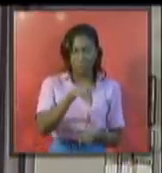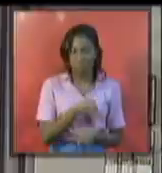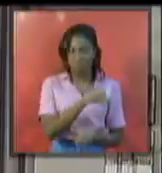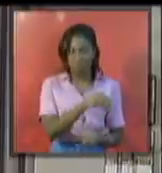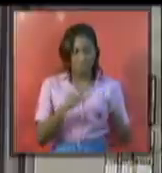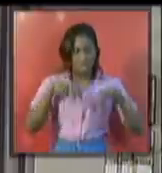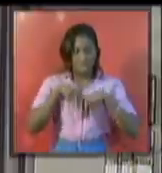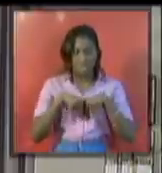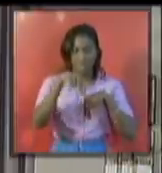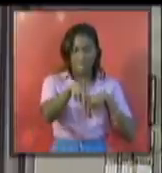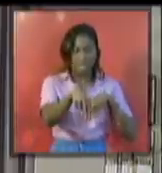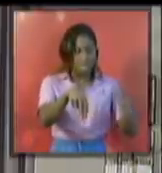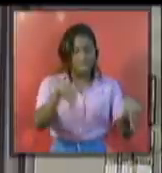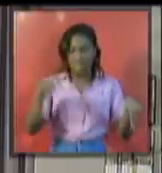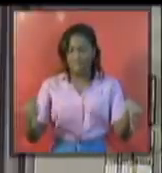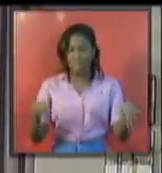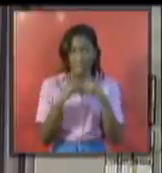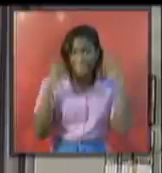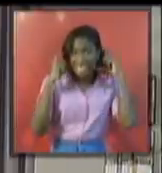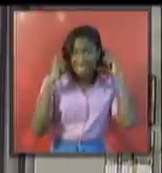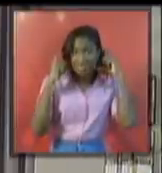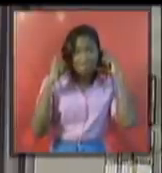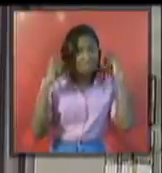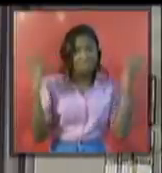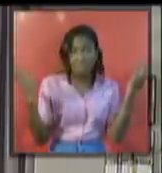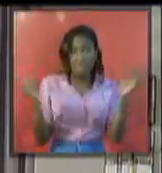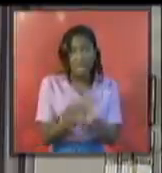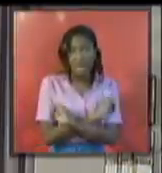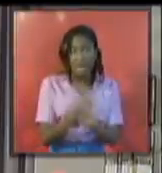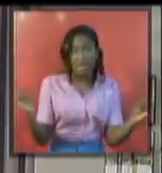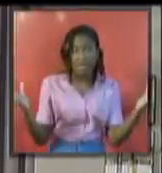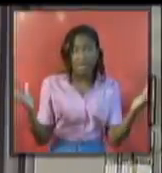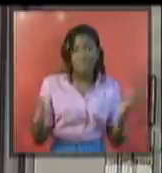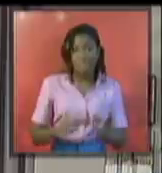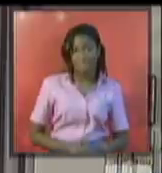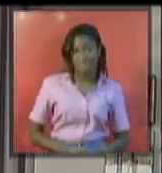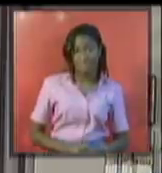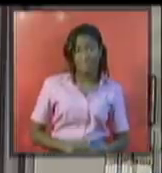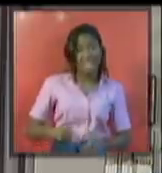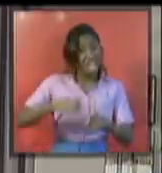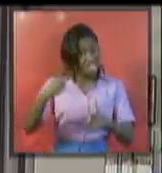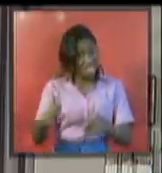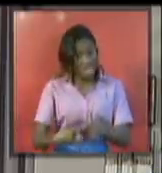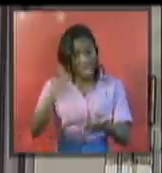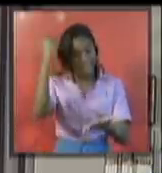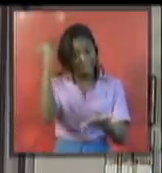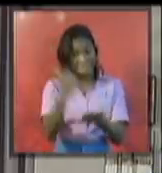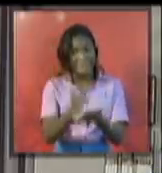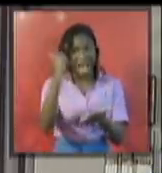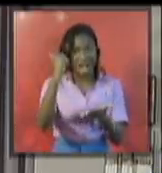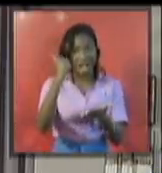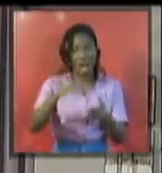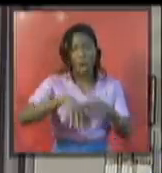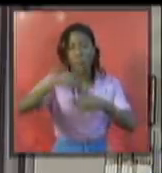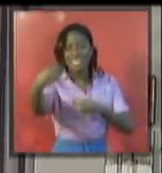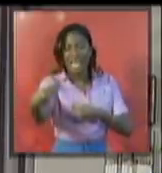4 people, not a mask in sight. But then outside the bank, where the mask policy is being